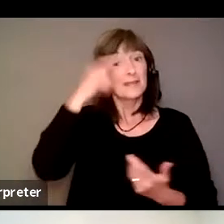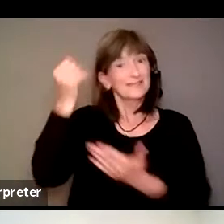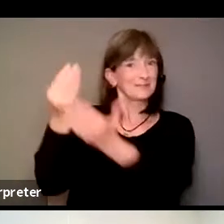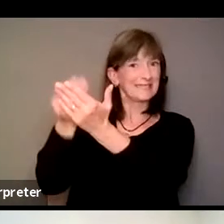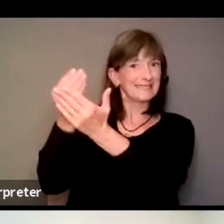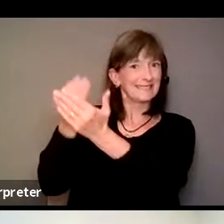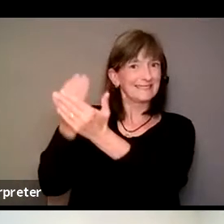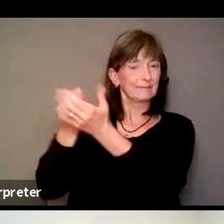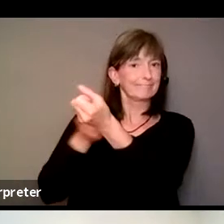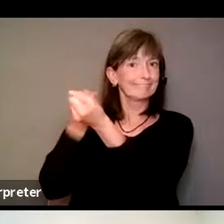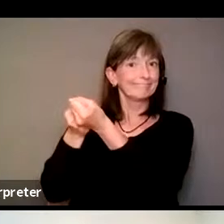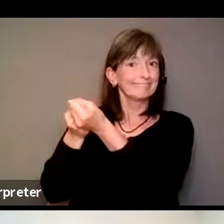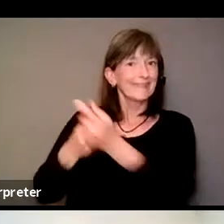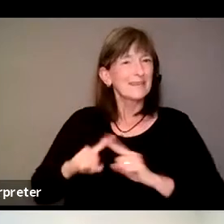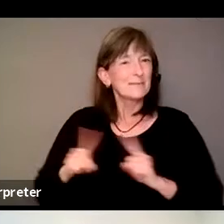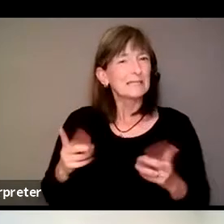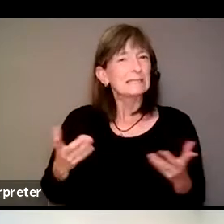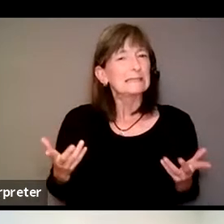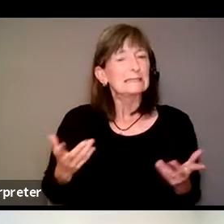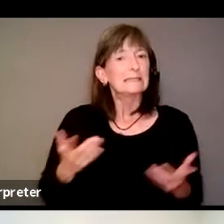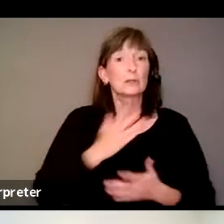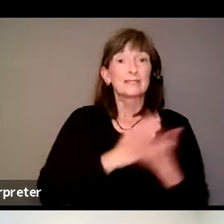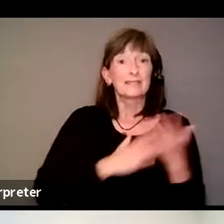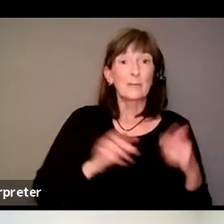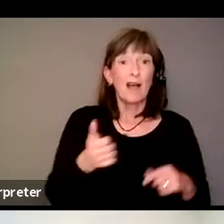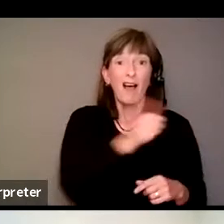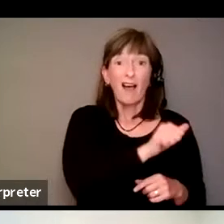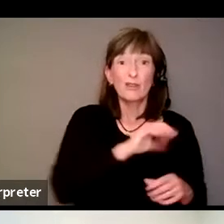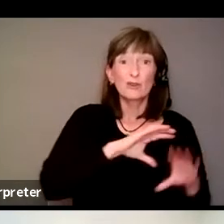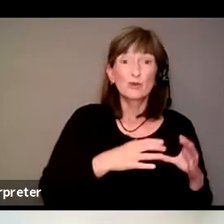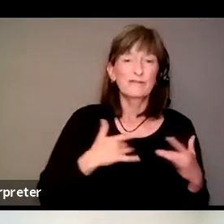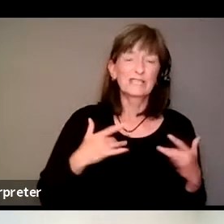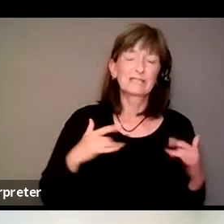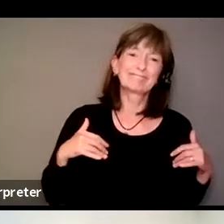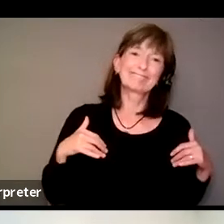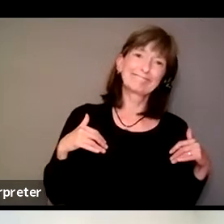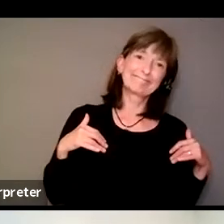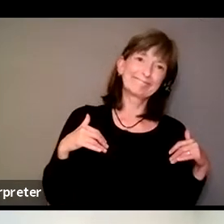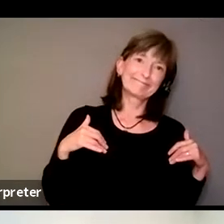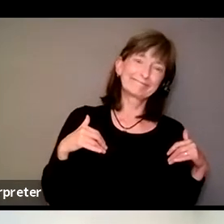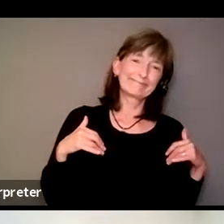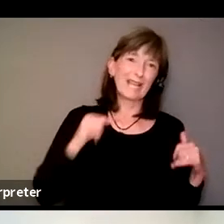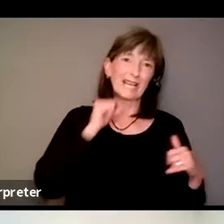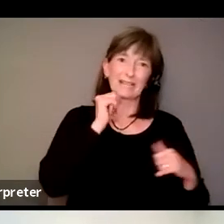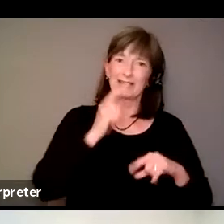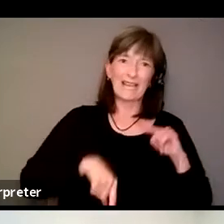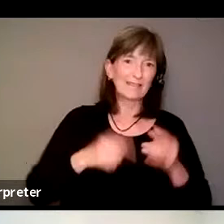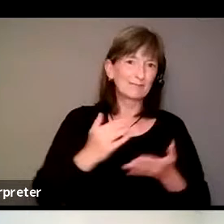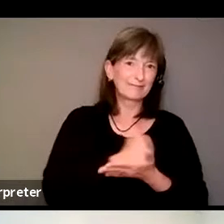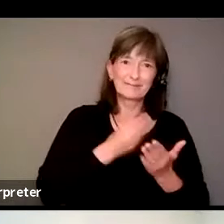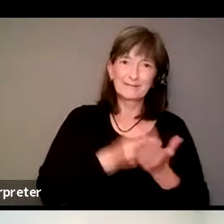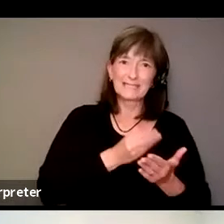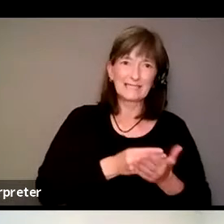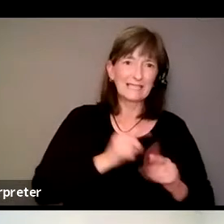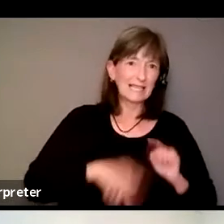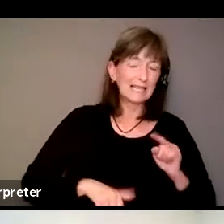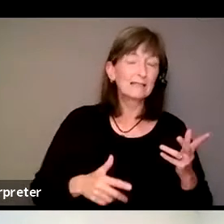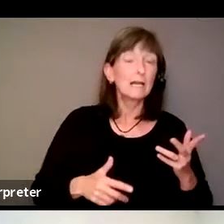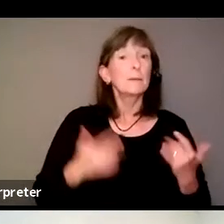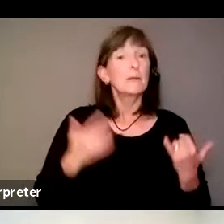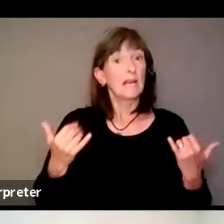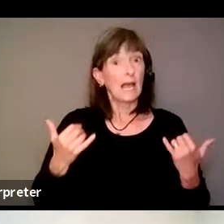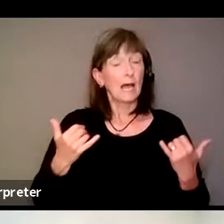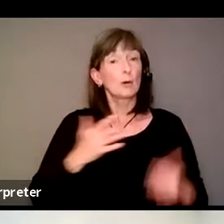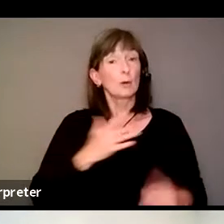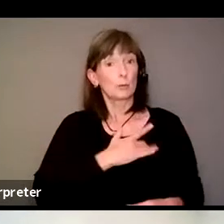keep some really good quality candidates out of the mix. But due to the changes that we are making with, you know, at provincial politics, which